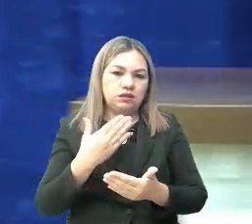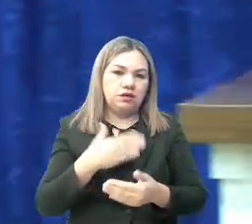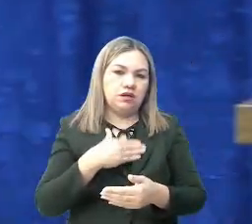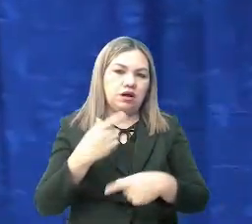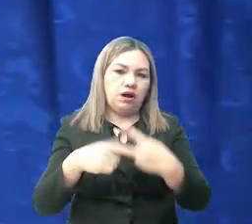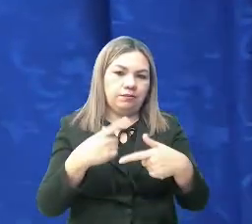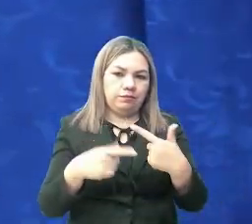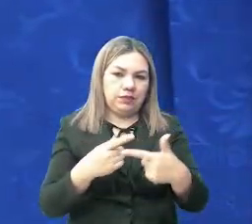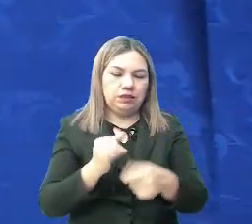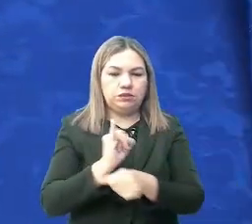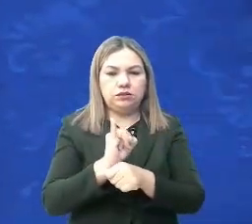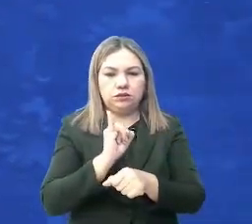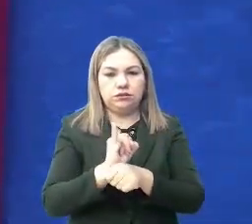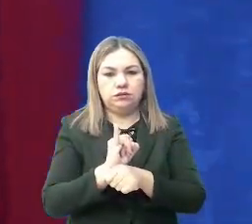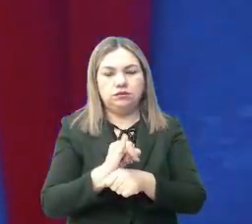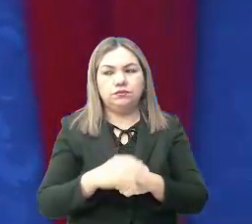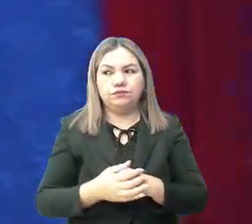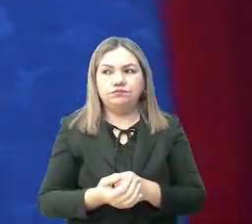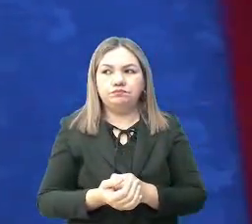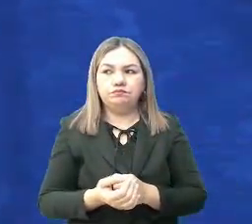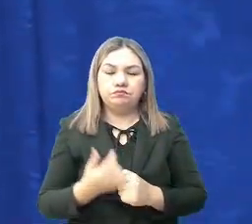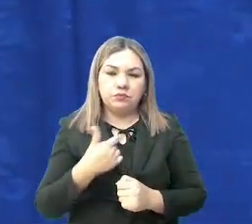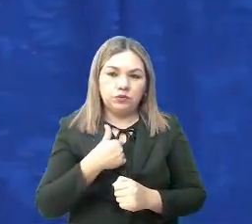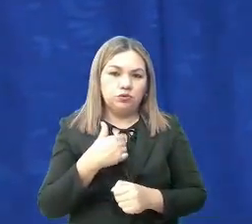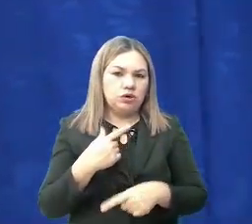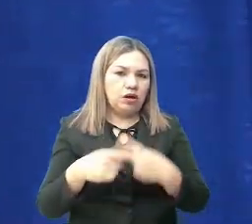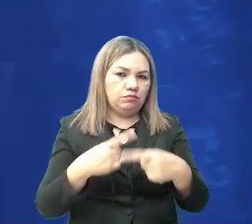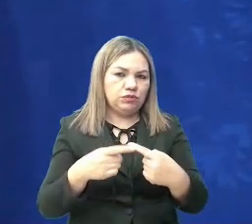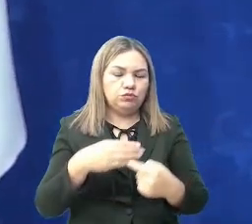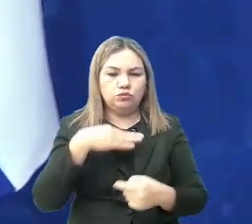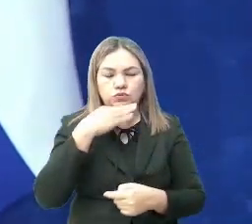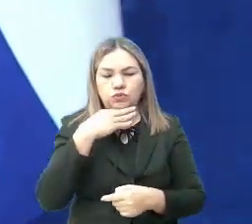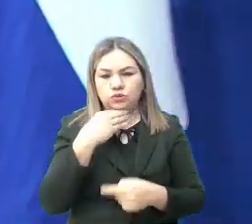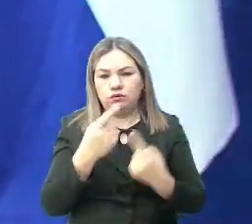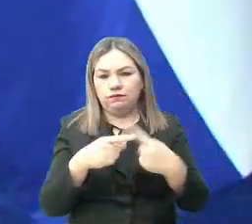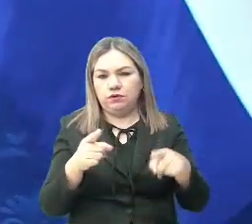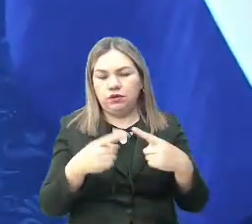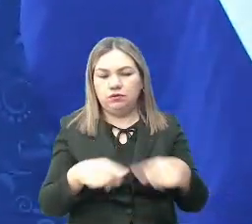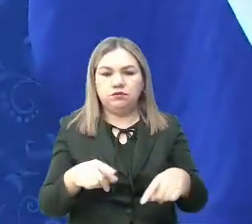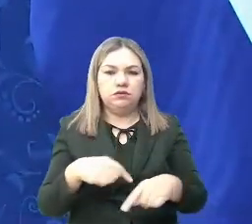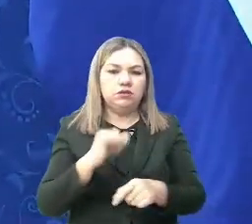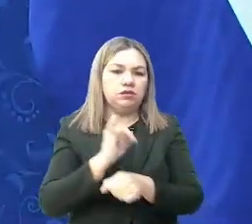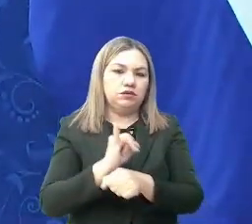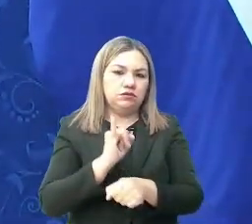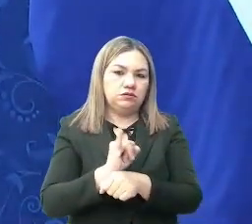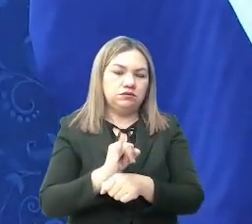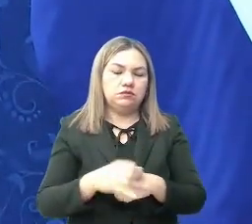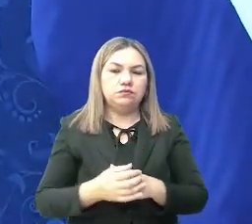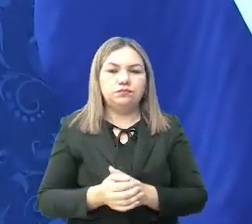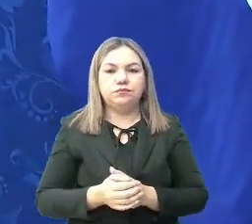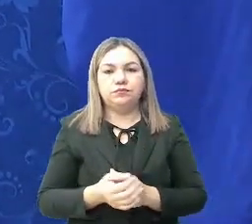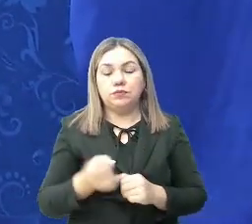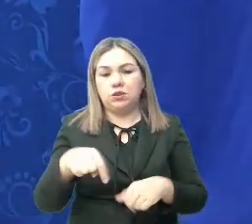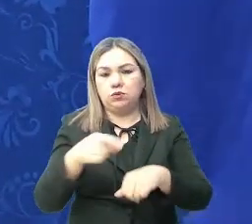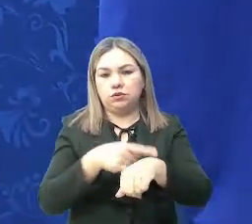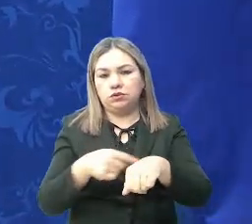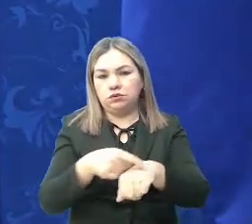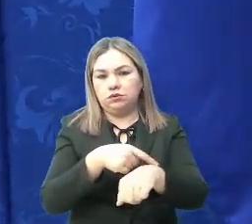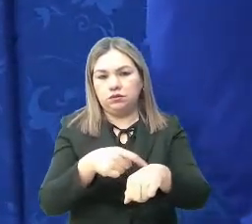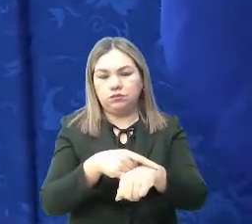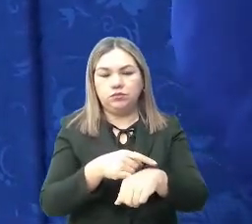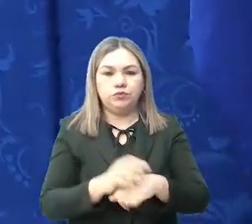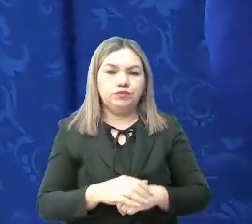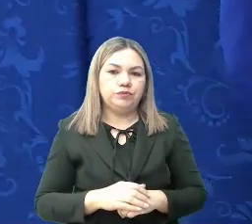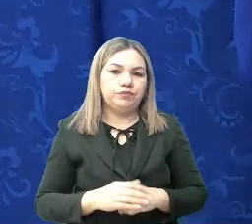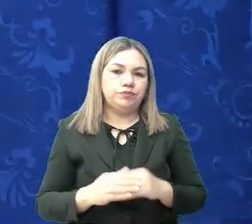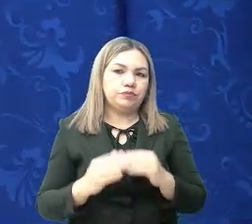institution. I, in particularly, changed the church many times. These are times